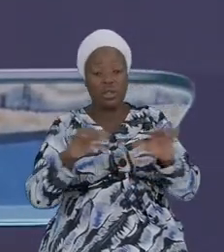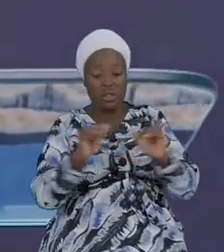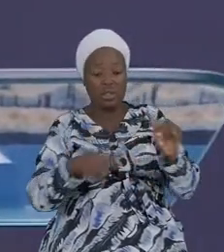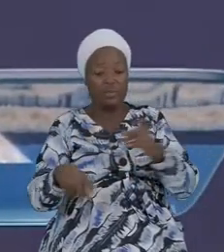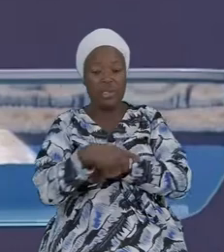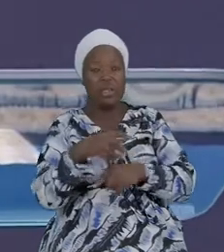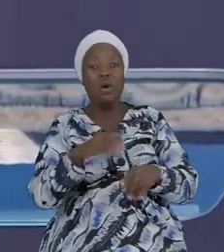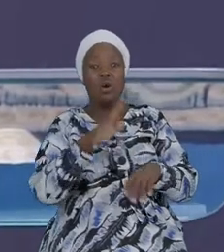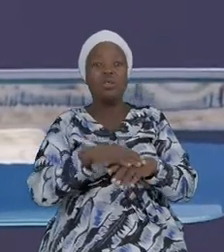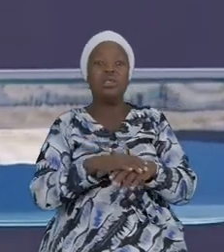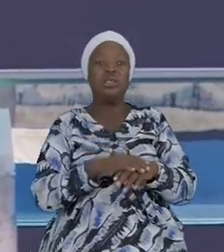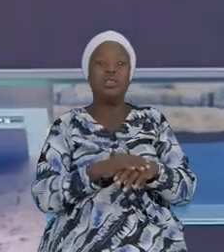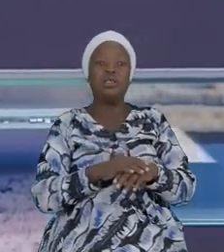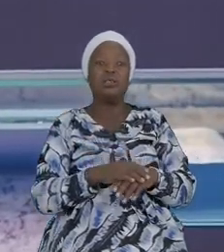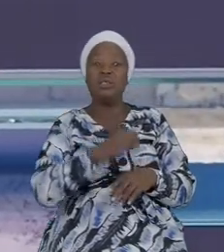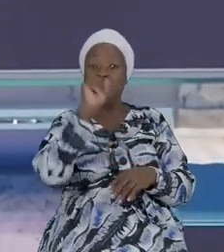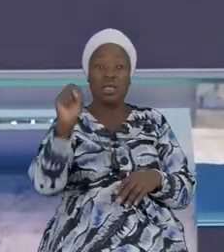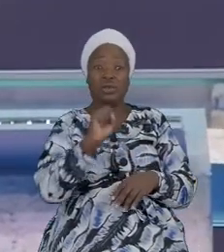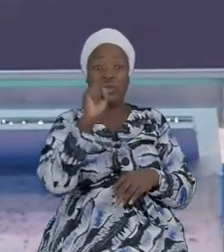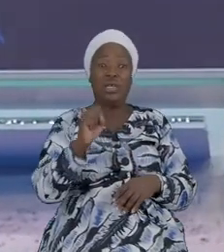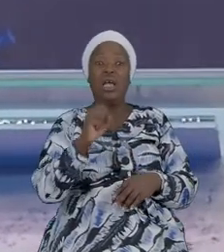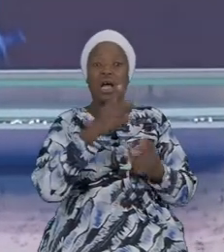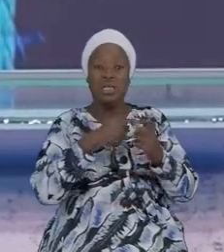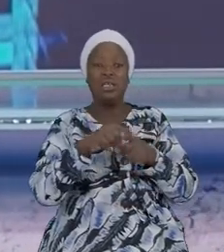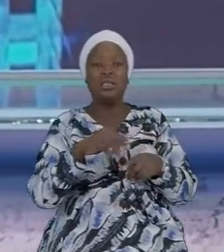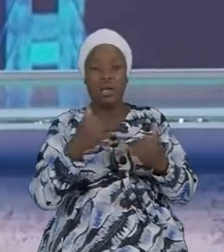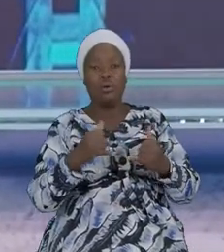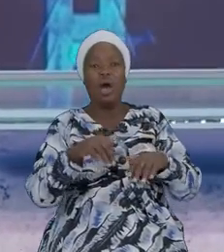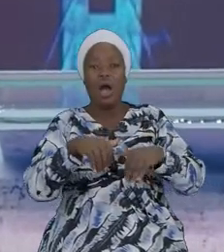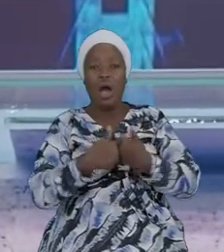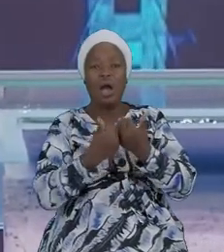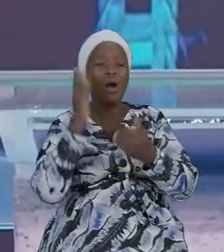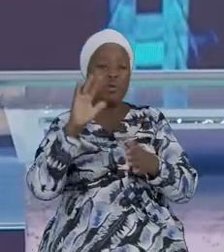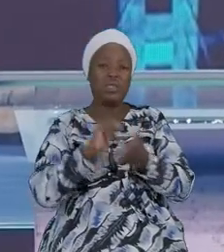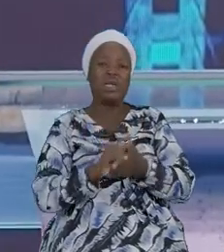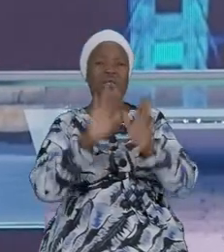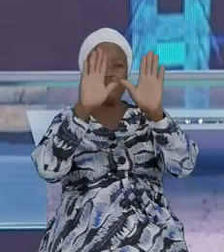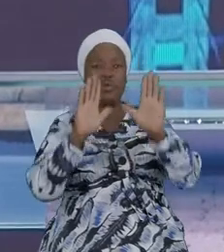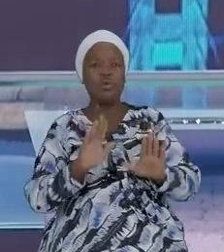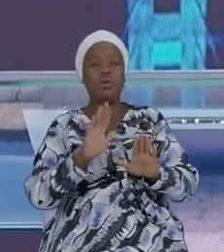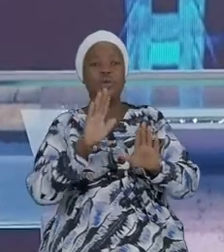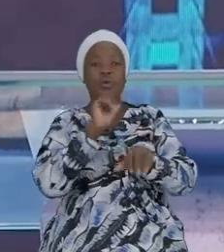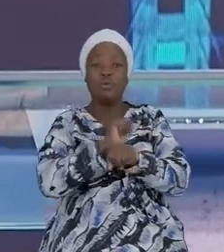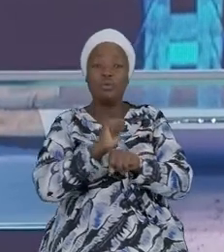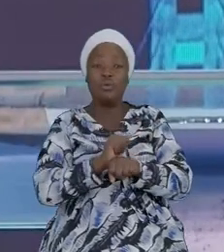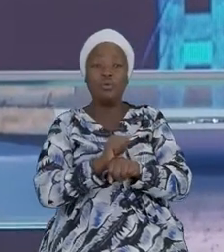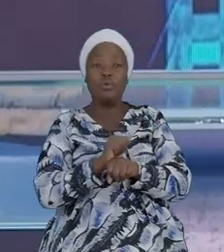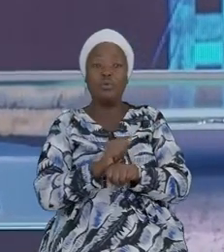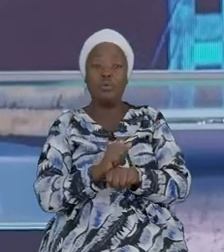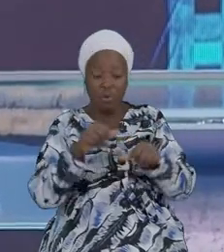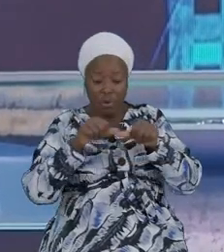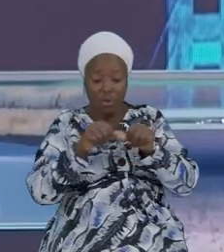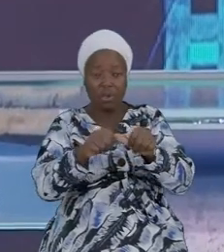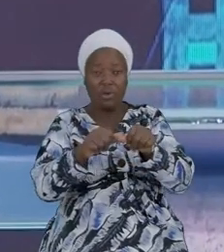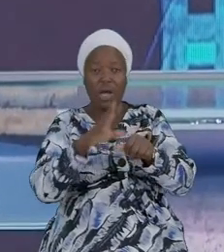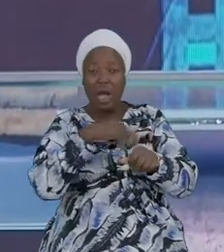was the Sabbath. Now, how will that miracle last? How will that miracle